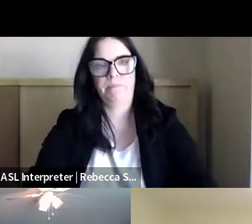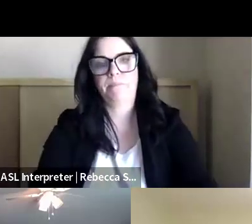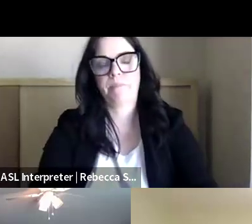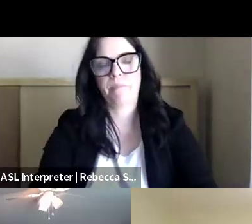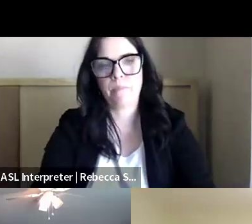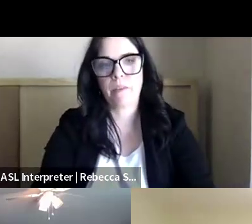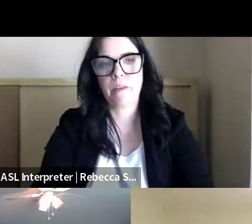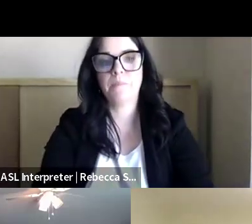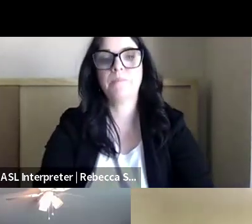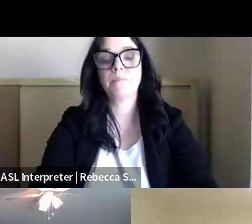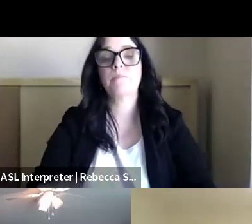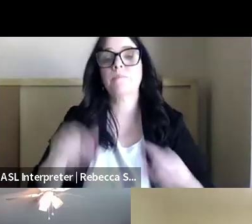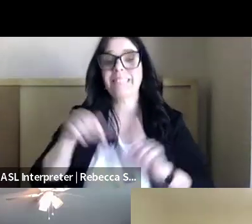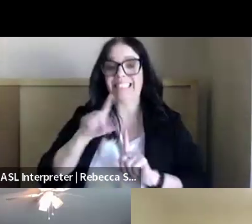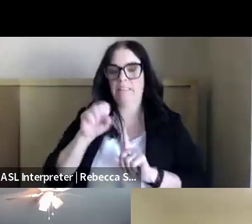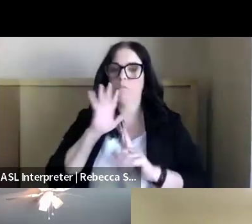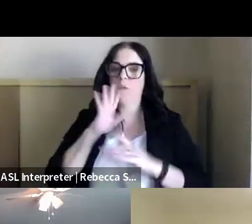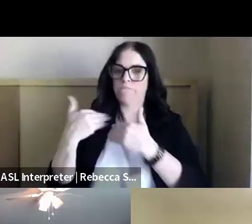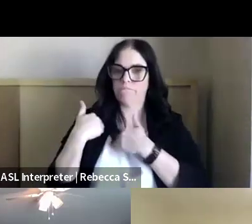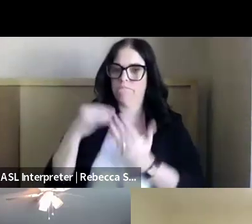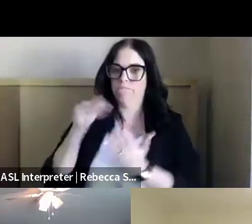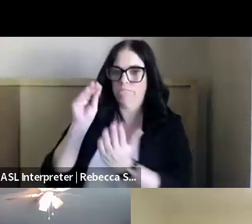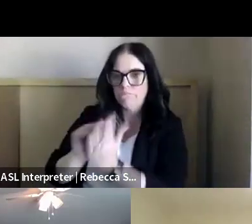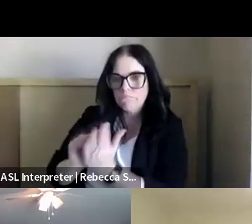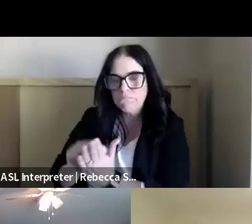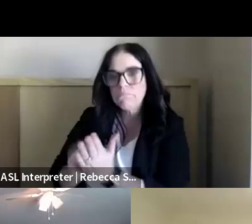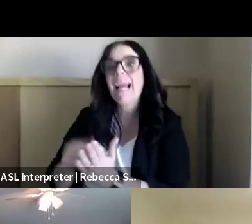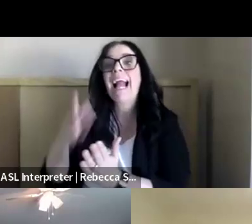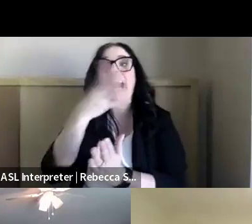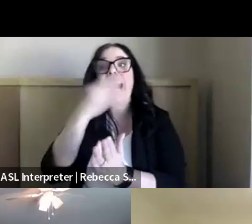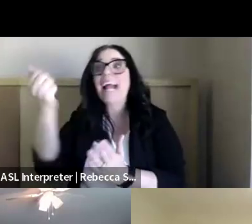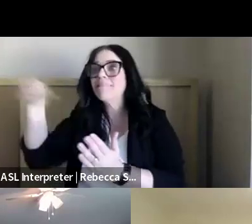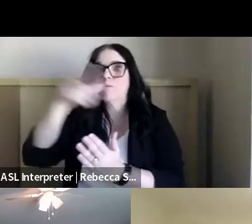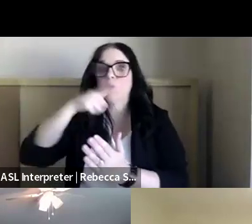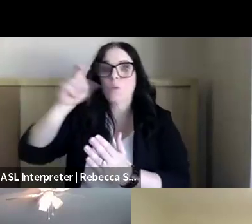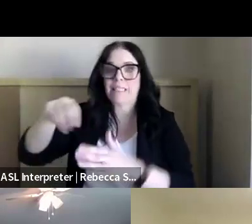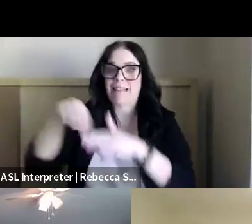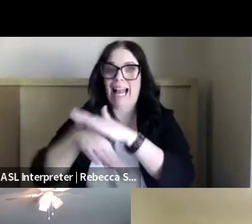Keep such records and afford such access to such records as the